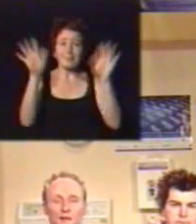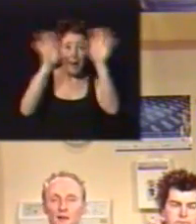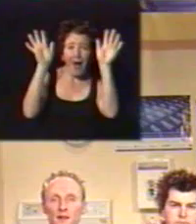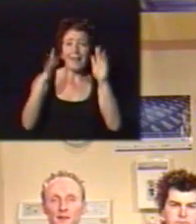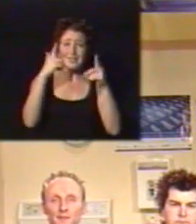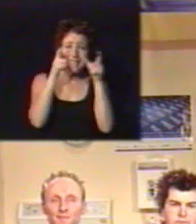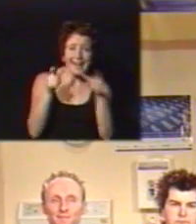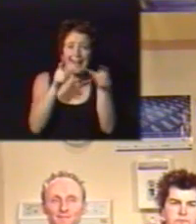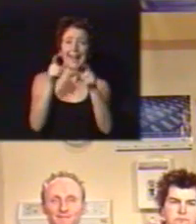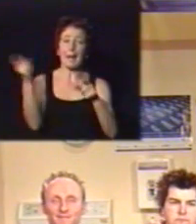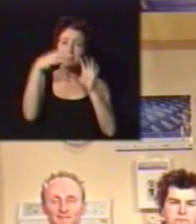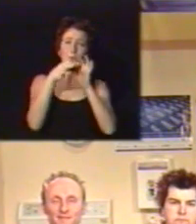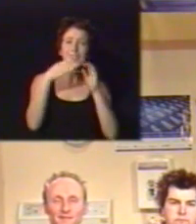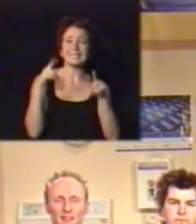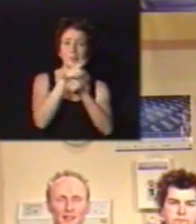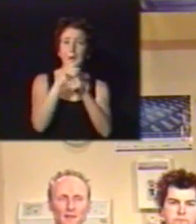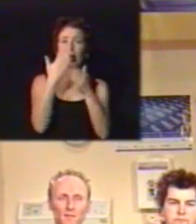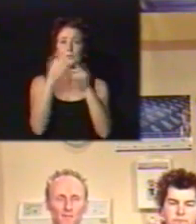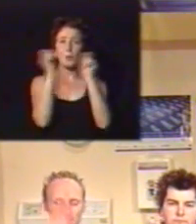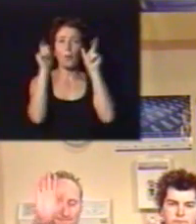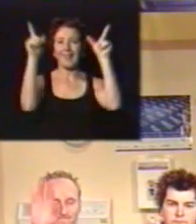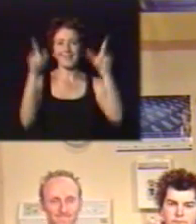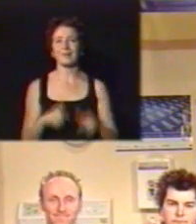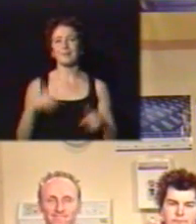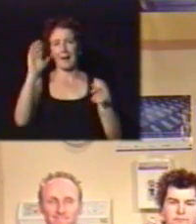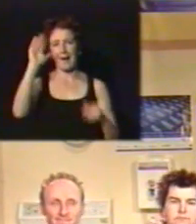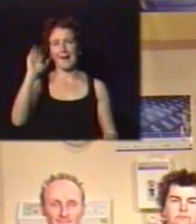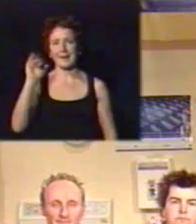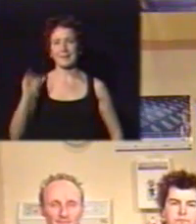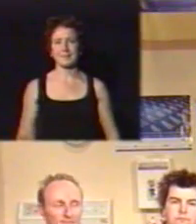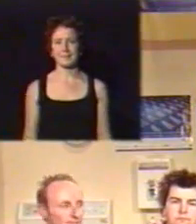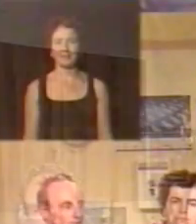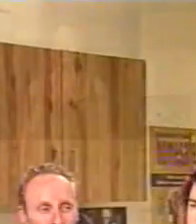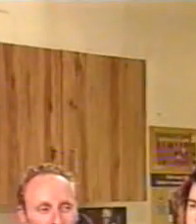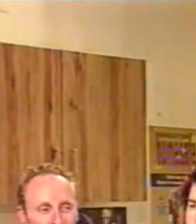and join us next week here on Squeal Bet TV. Bye.